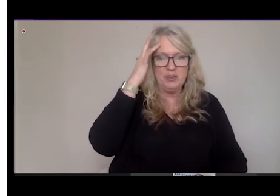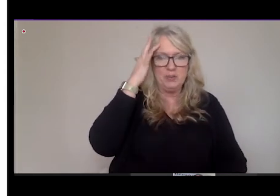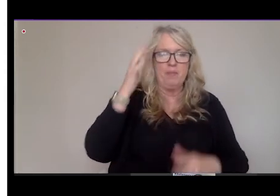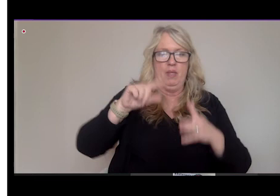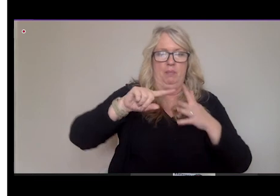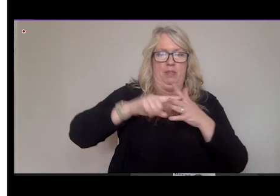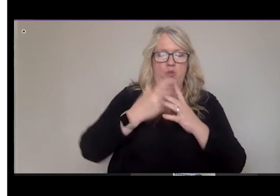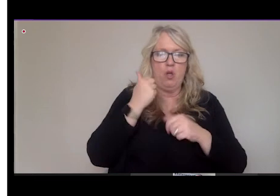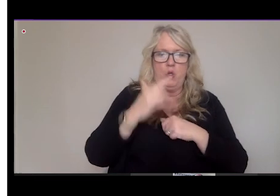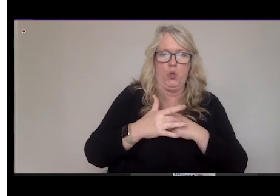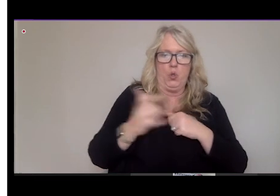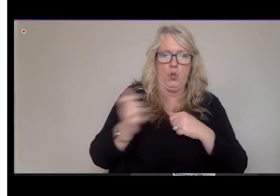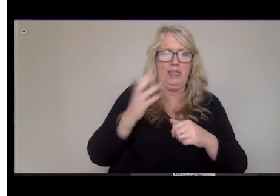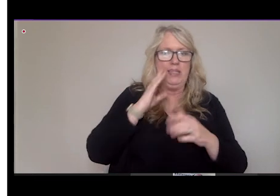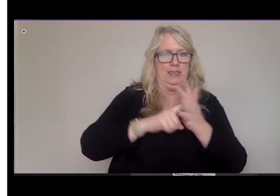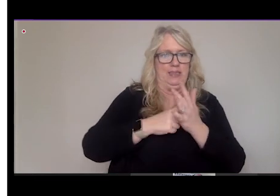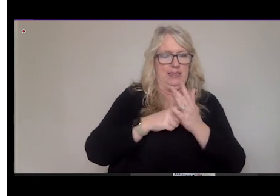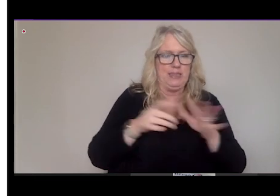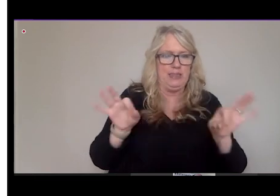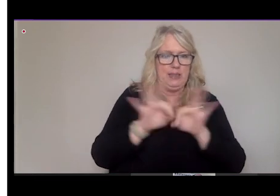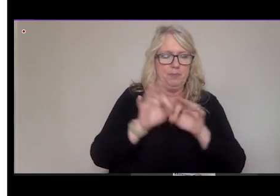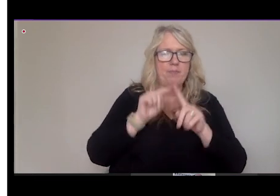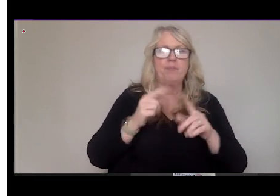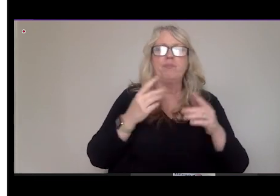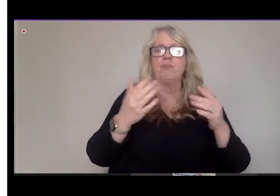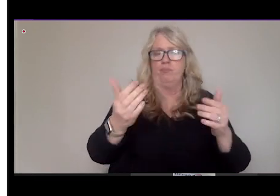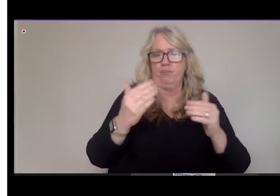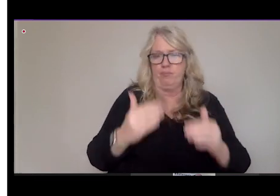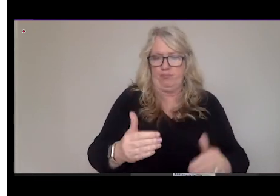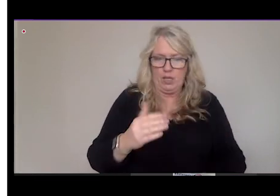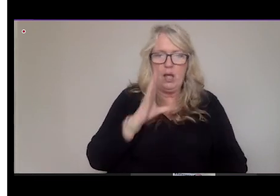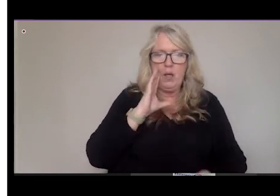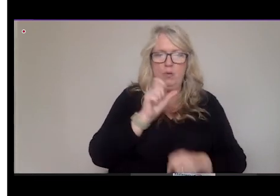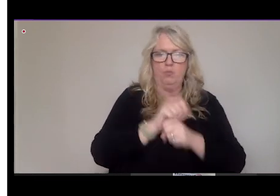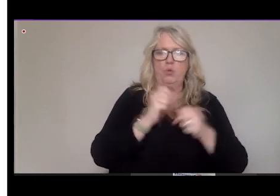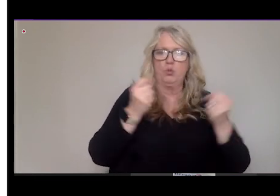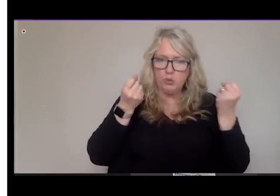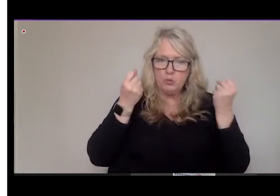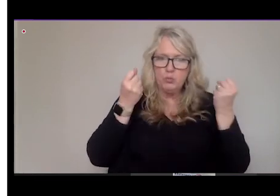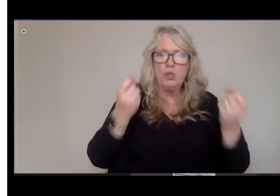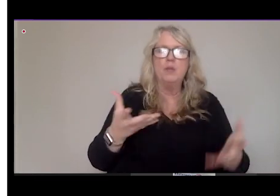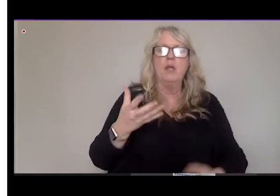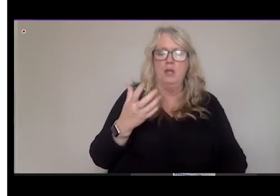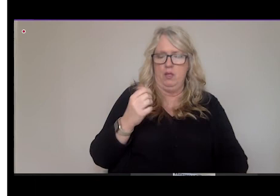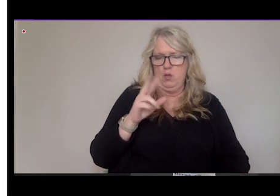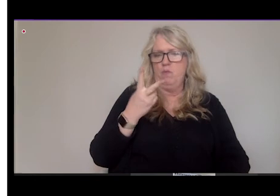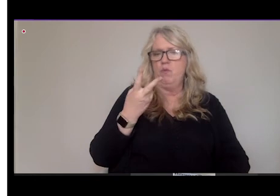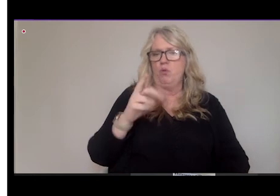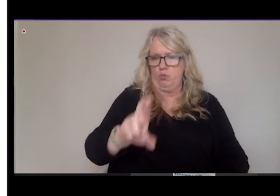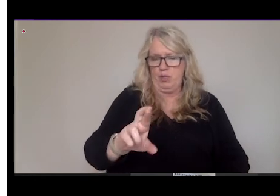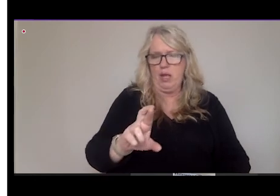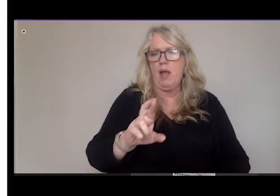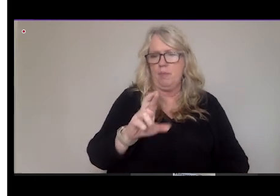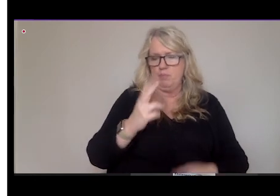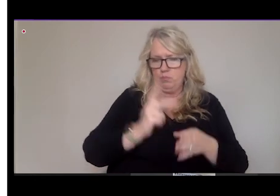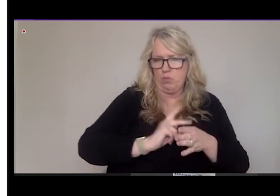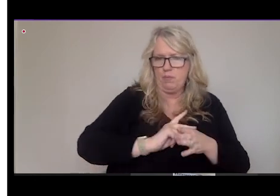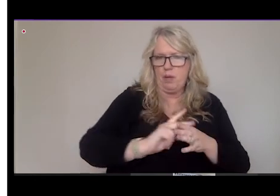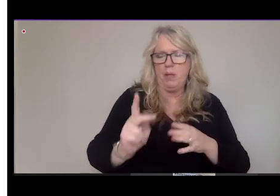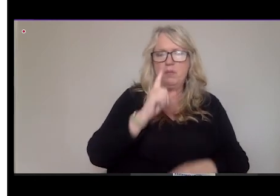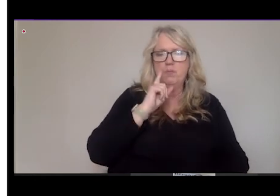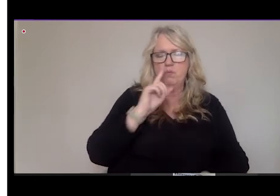transportation. But starting early is really a key. On the next slide, I work with a lot of voc